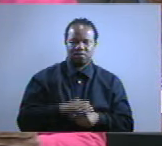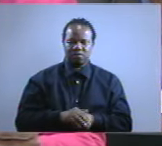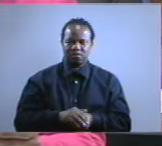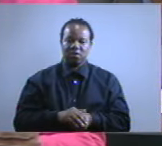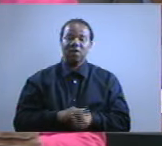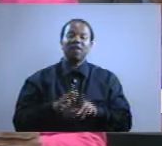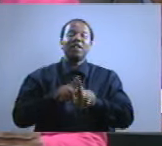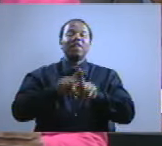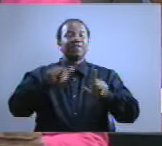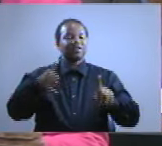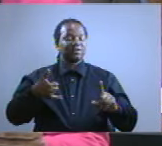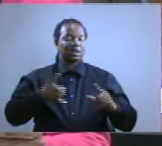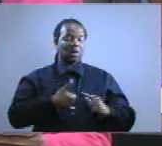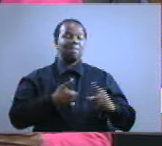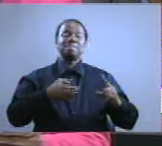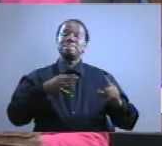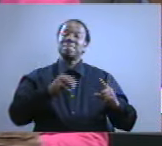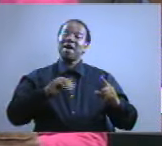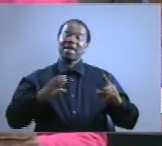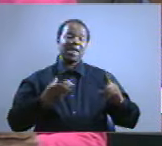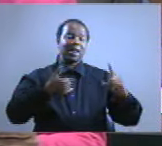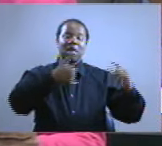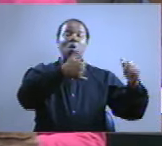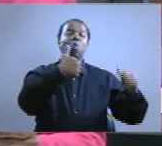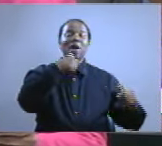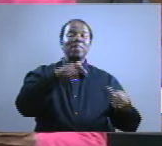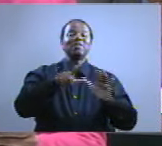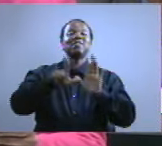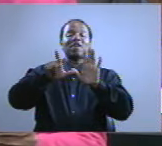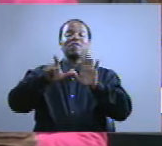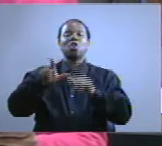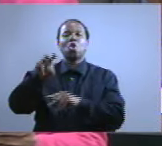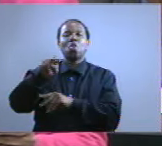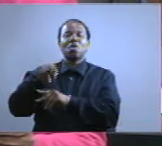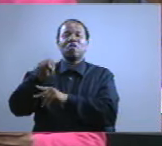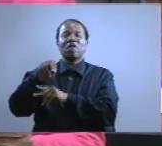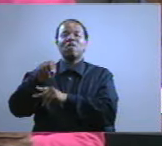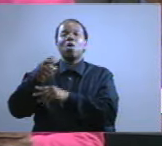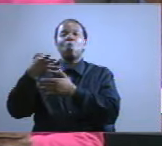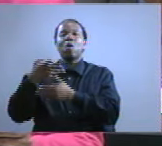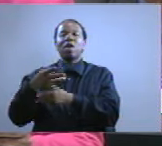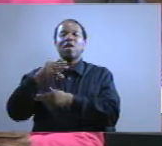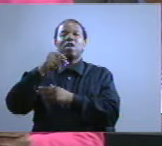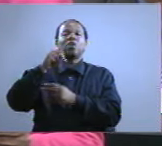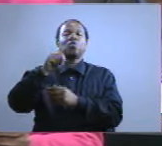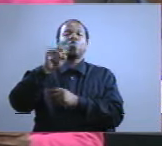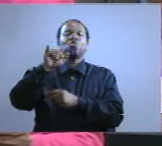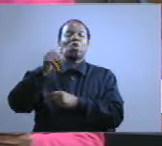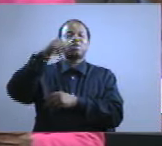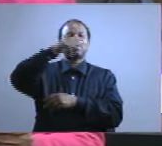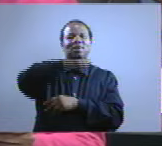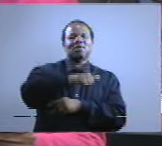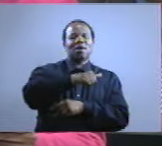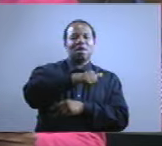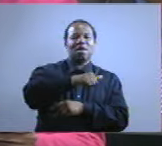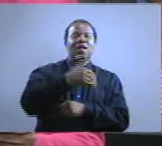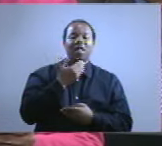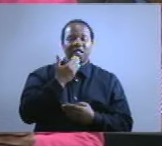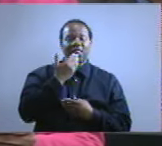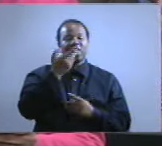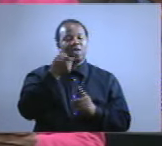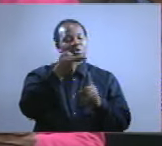will be bestowed on Michaela on the 7th of November this year in New York City. thanks Michaela and the